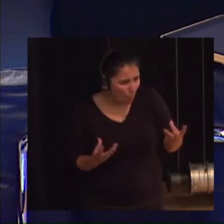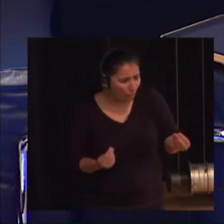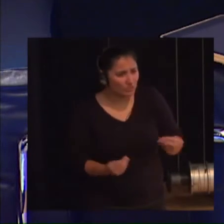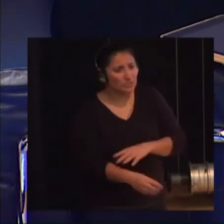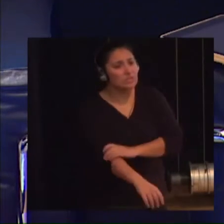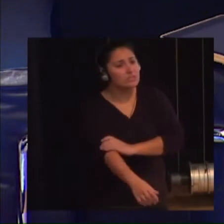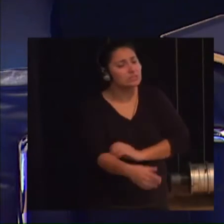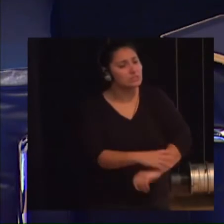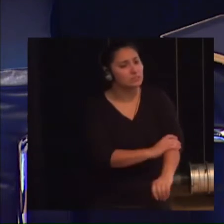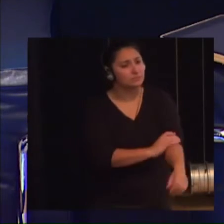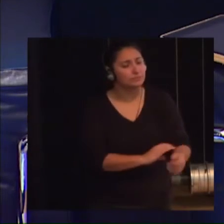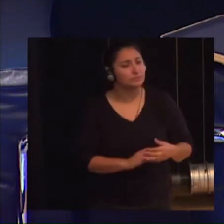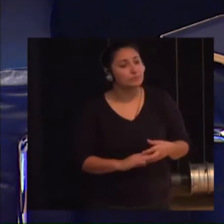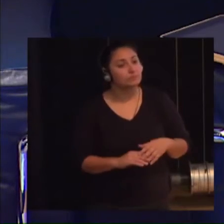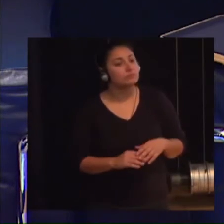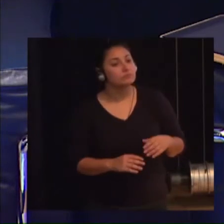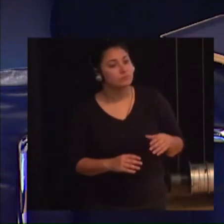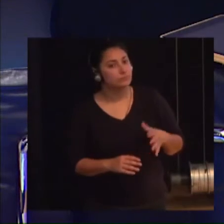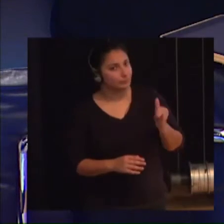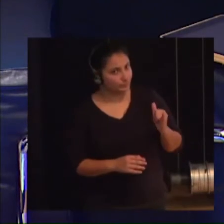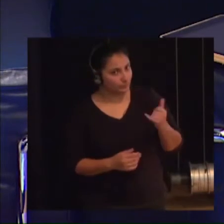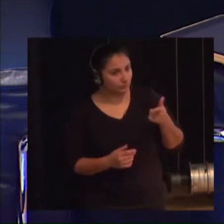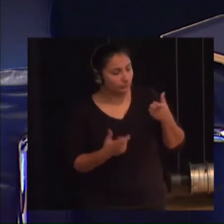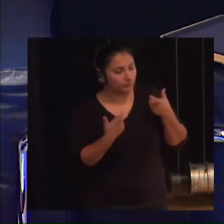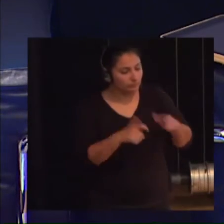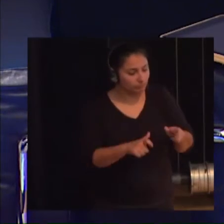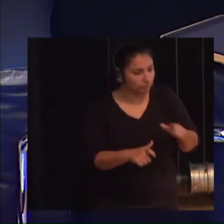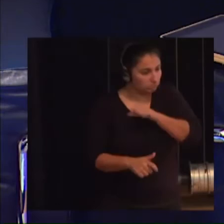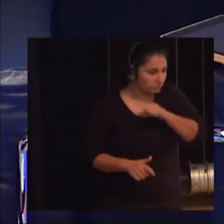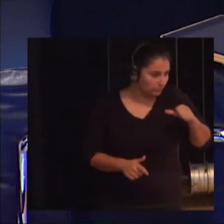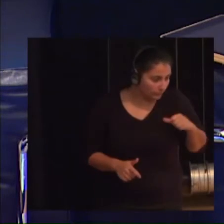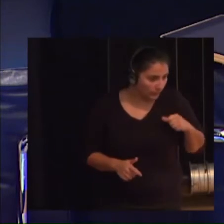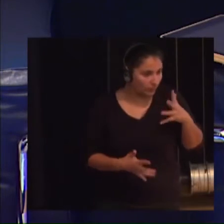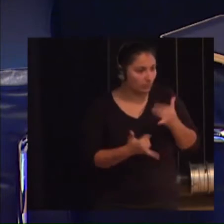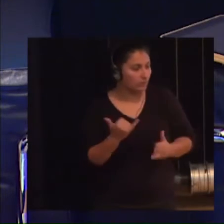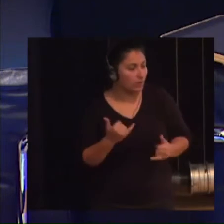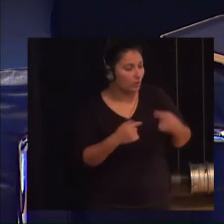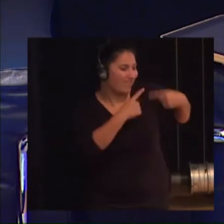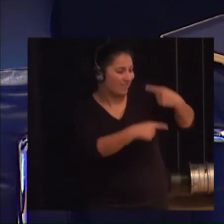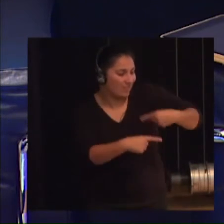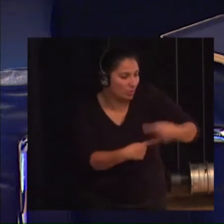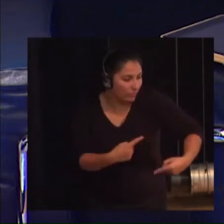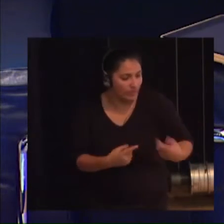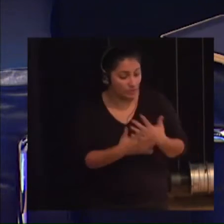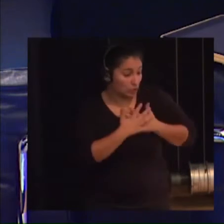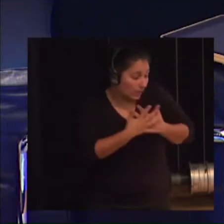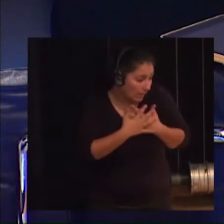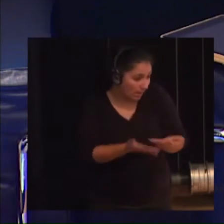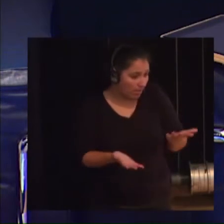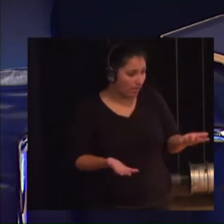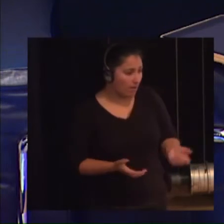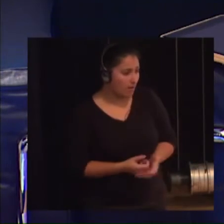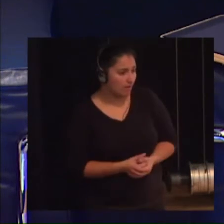Spain because of the tradition of solidarity right. that is sort of